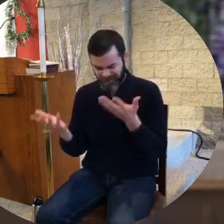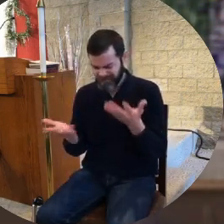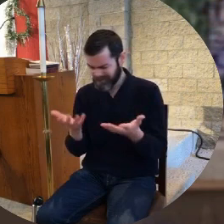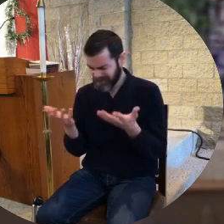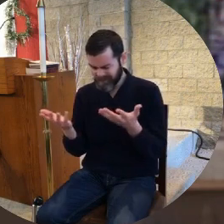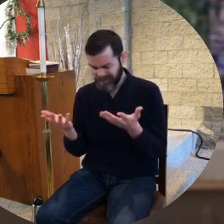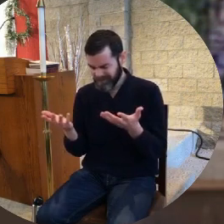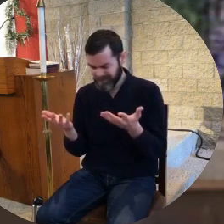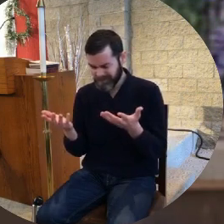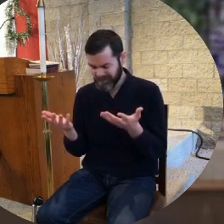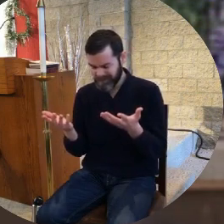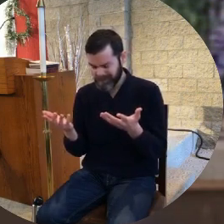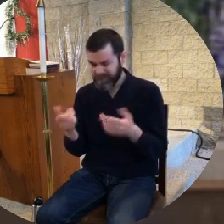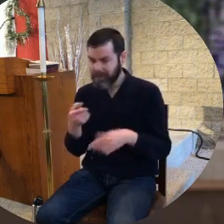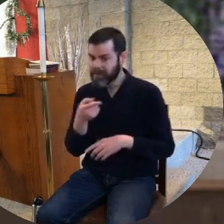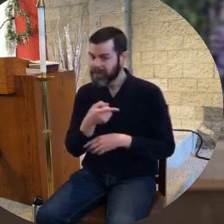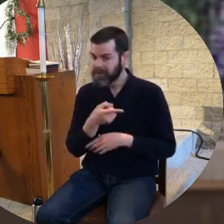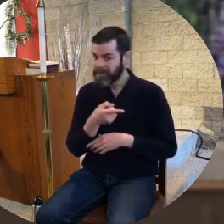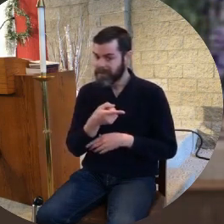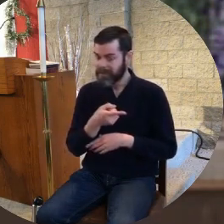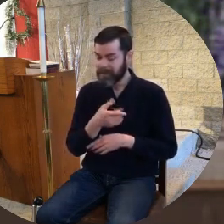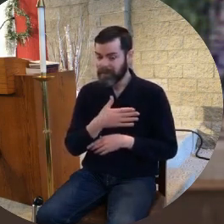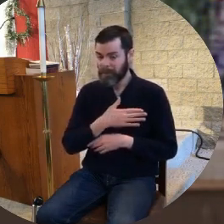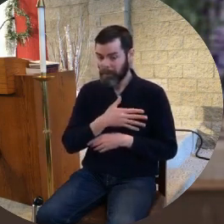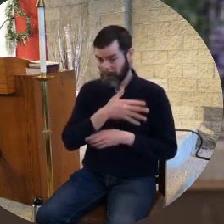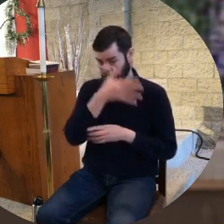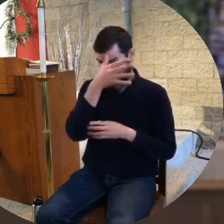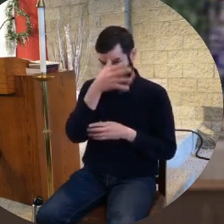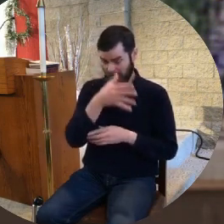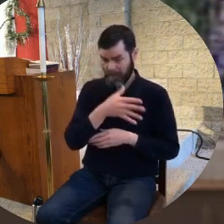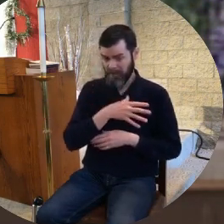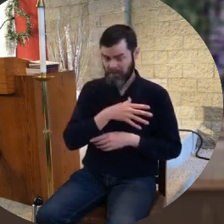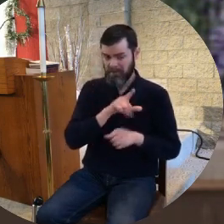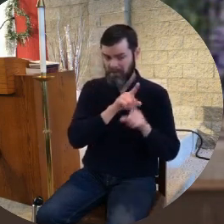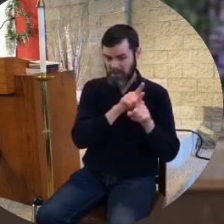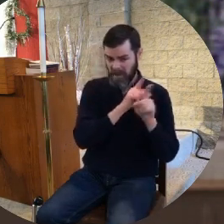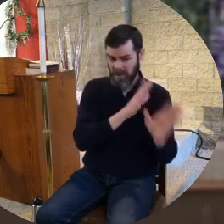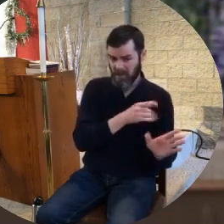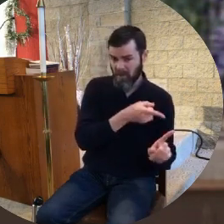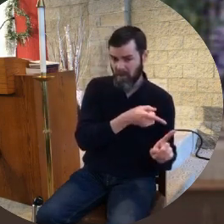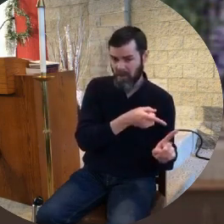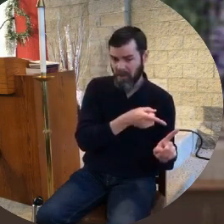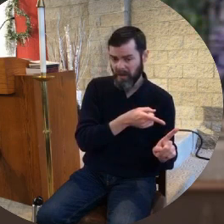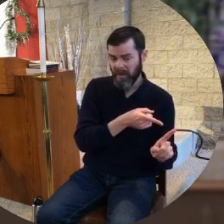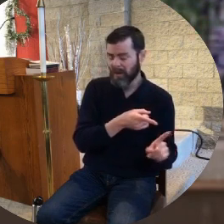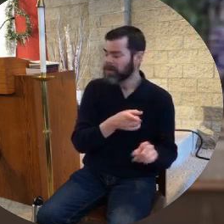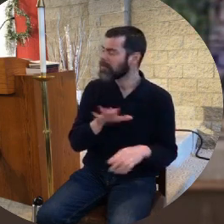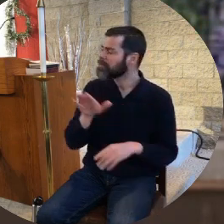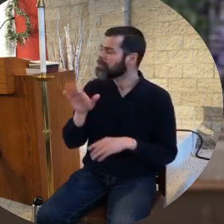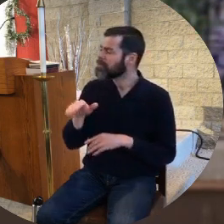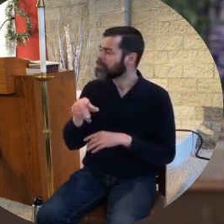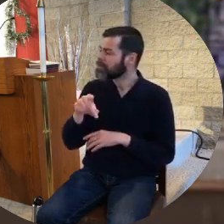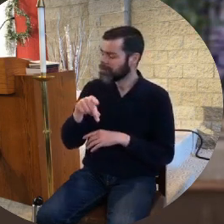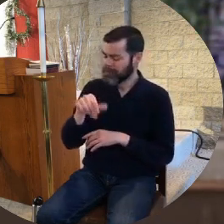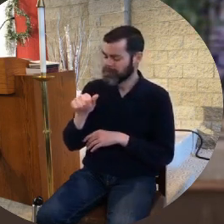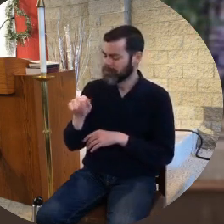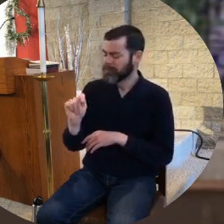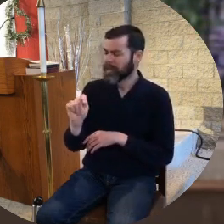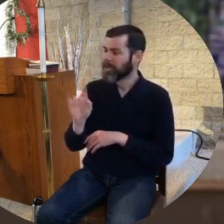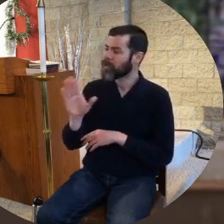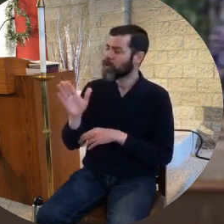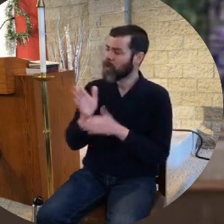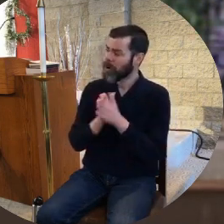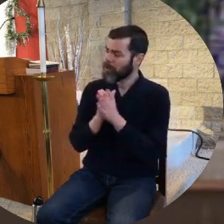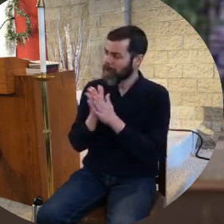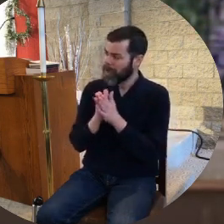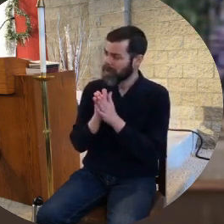rich. He says, "Pat, when you lose your passion, especially around your purpose,